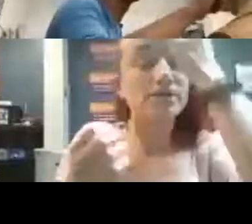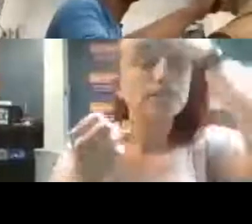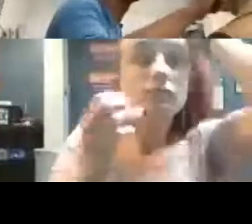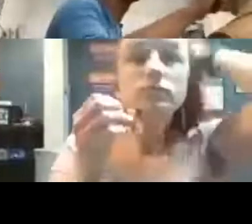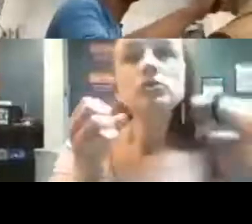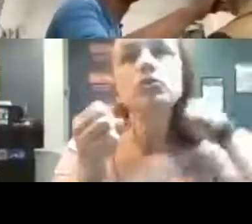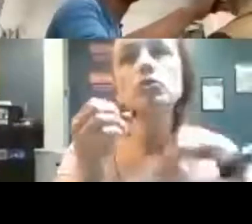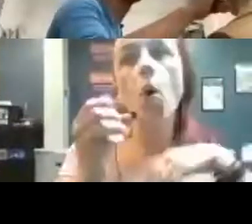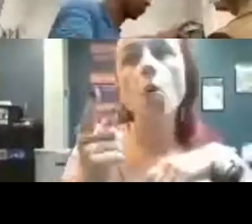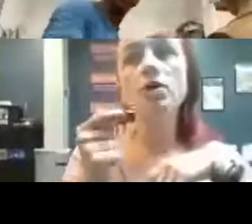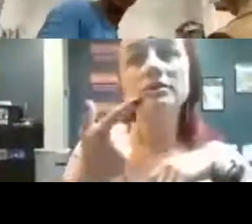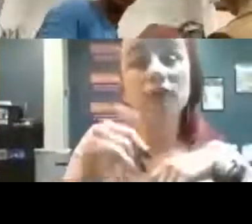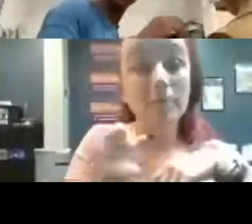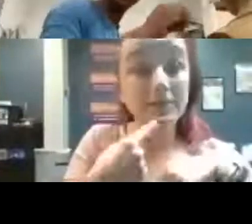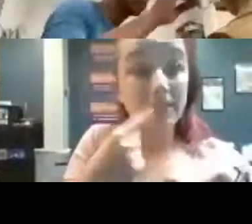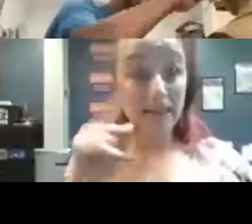far as,